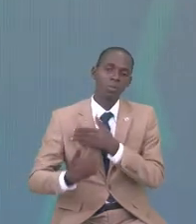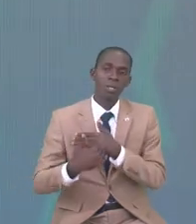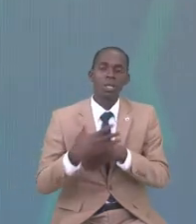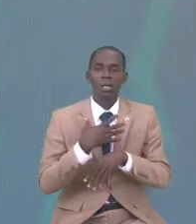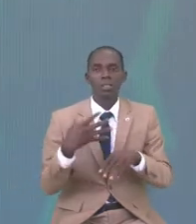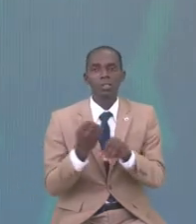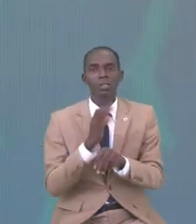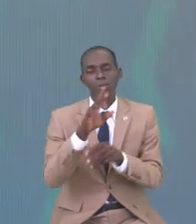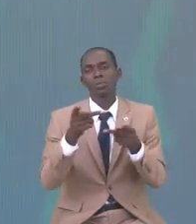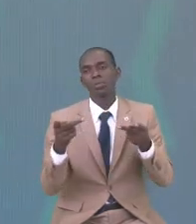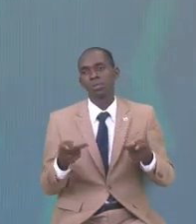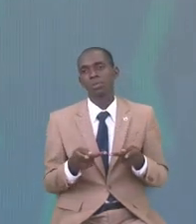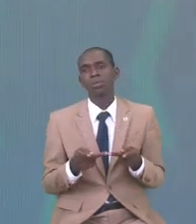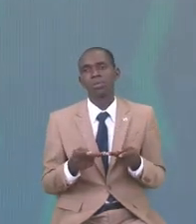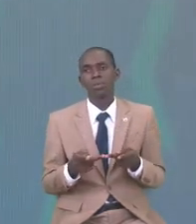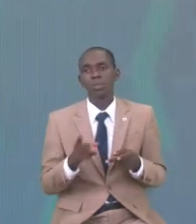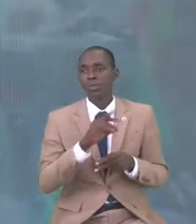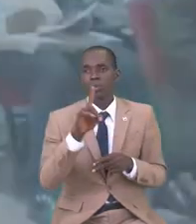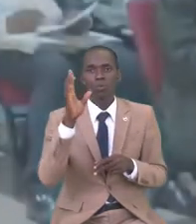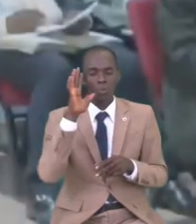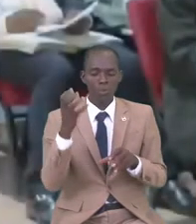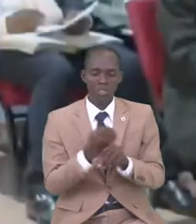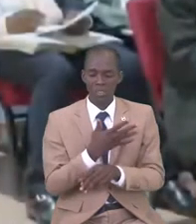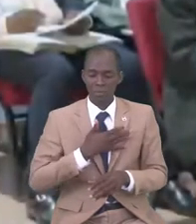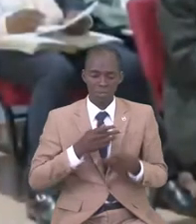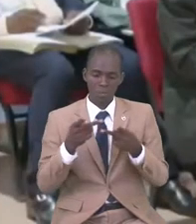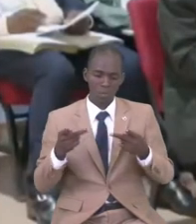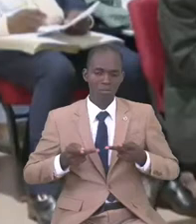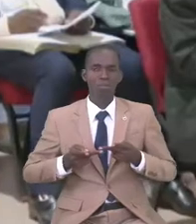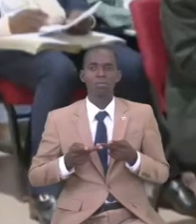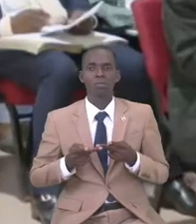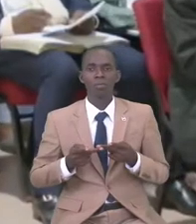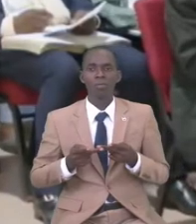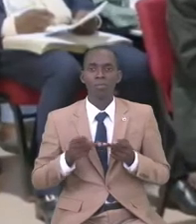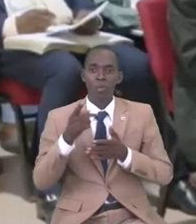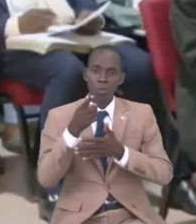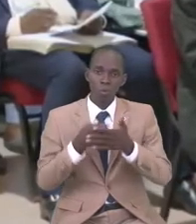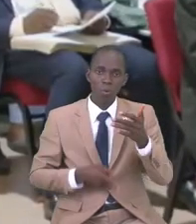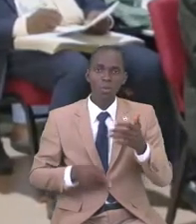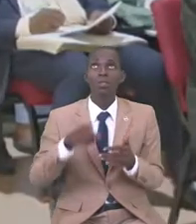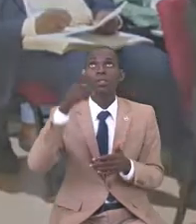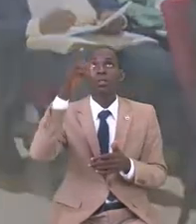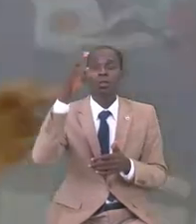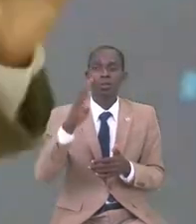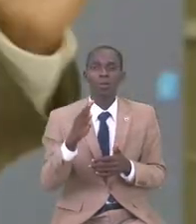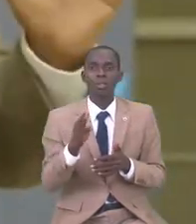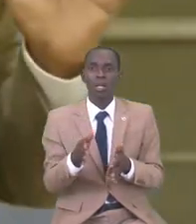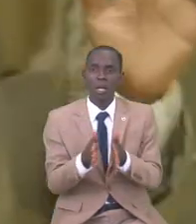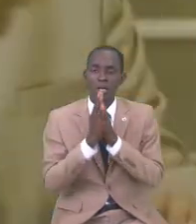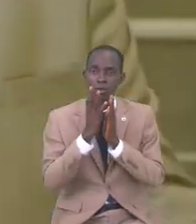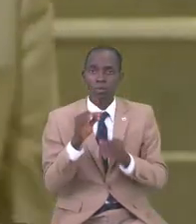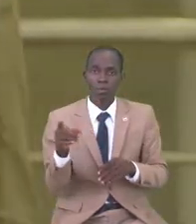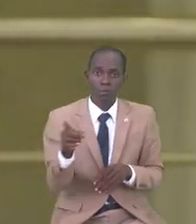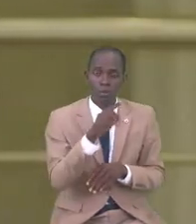your place. Nobody will take my place. What God asks of you at